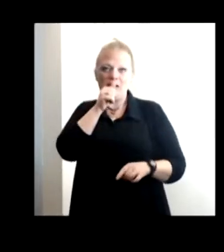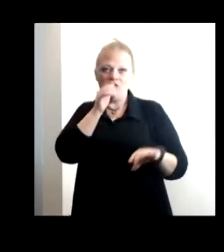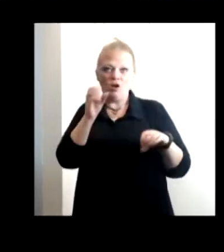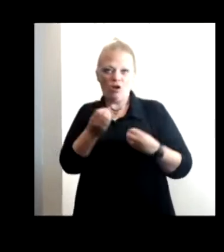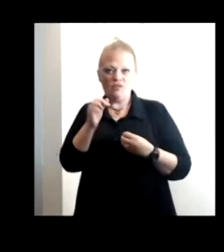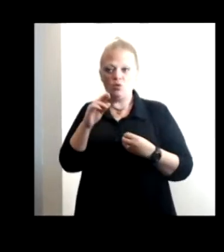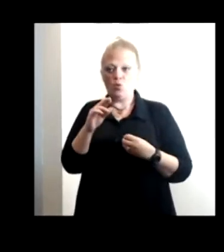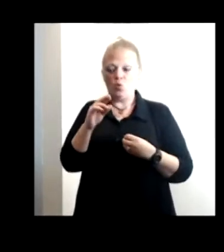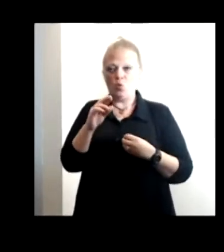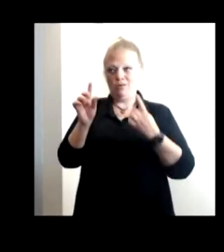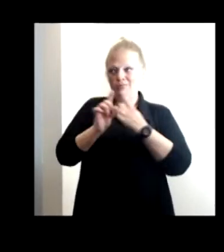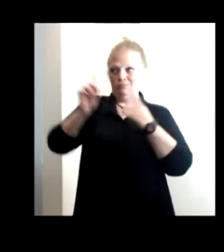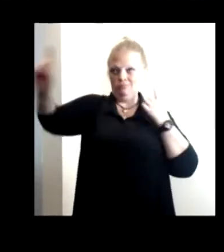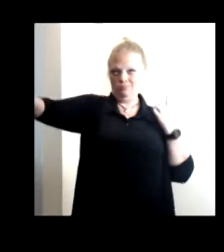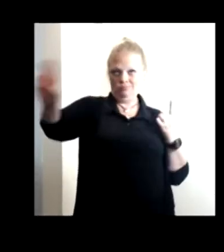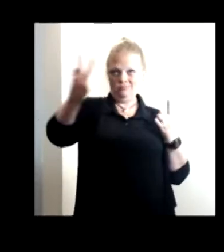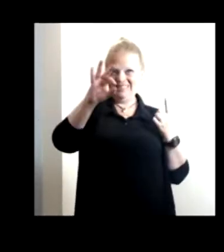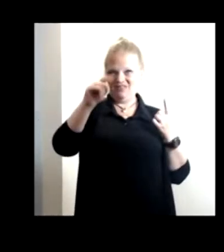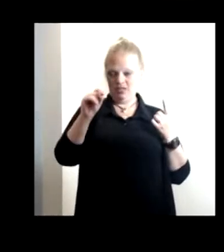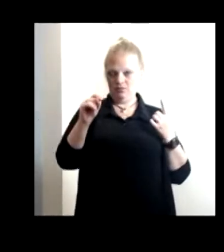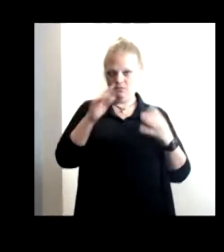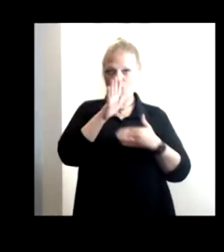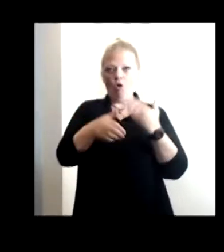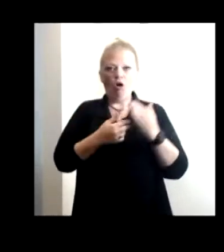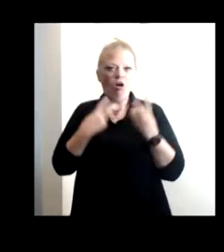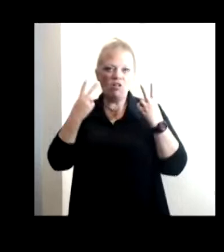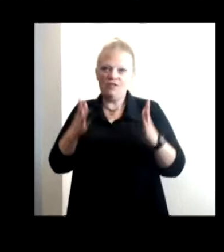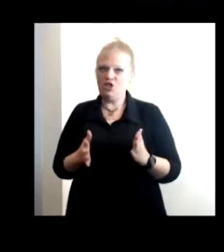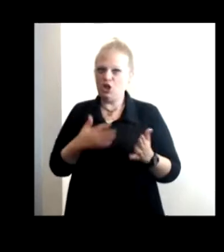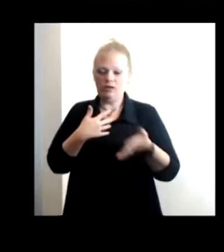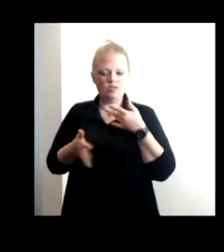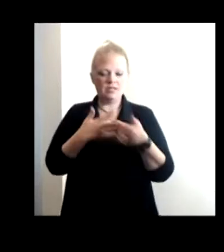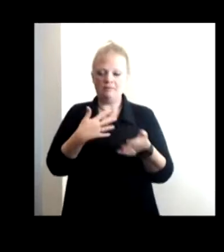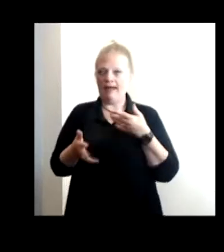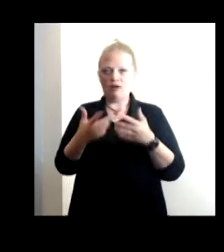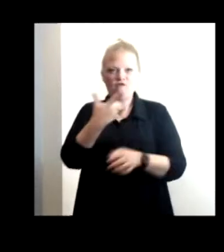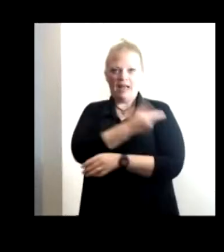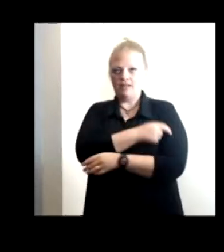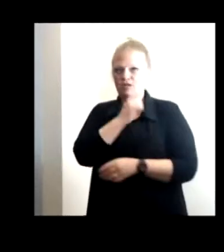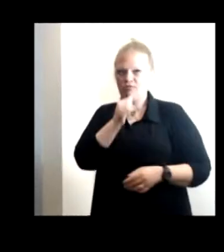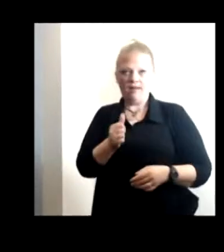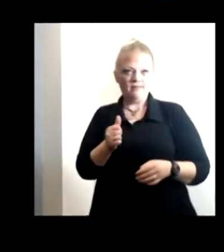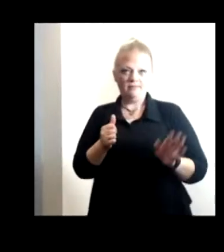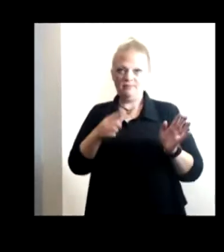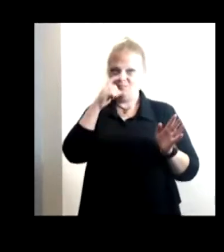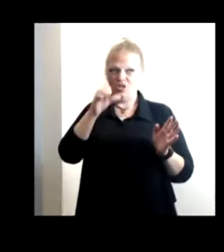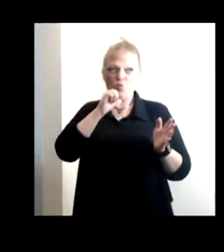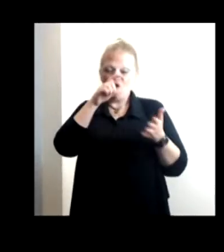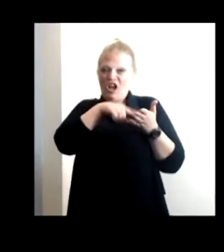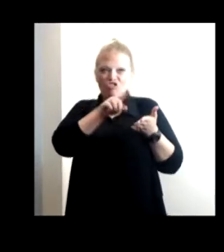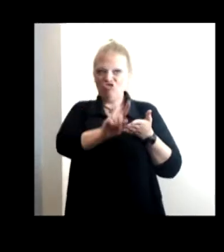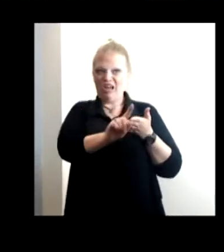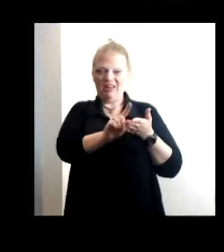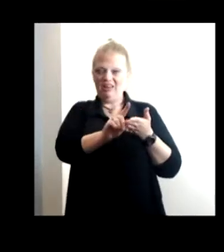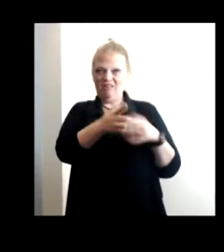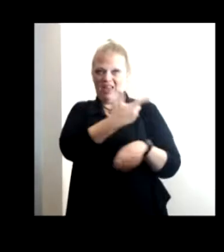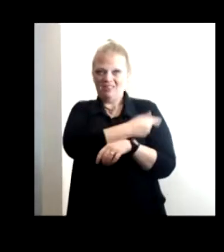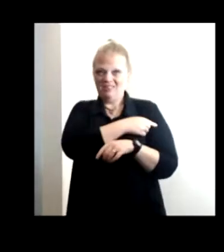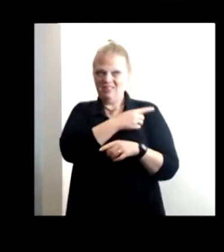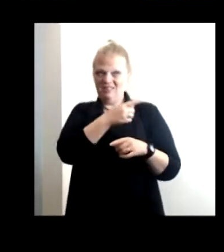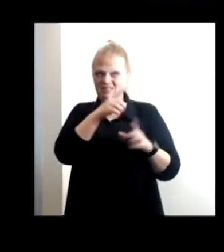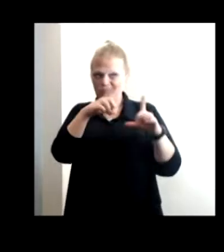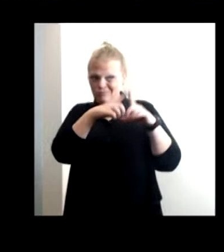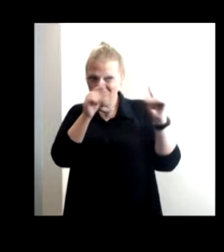6 feet or more from other people. And all visitors, regardless of vaccination status, because we do not check vaccination status when people come